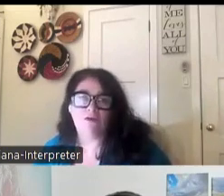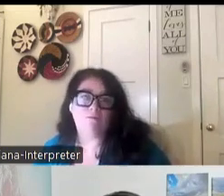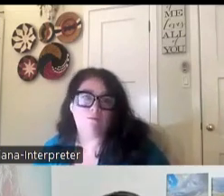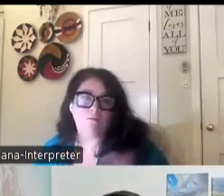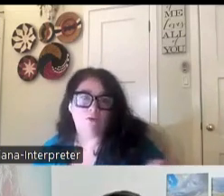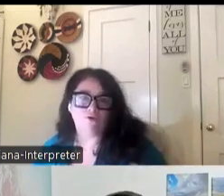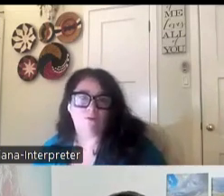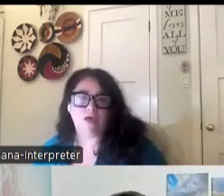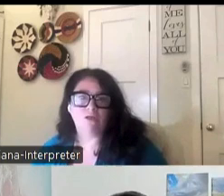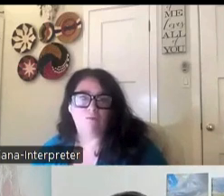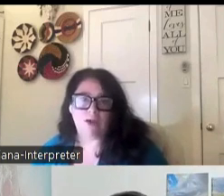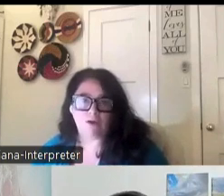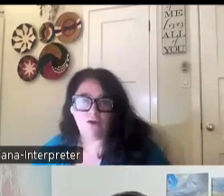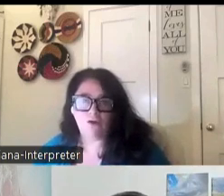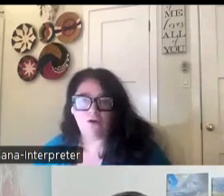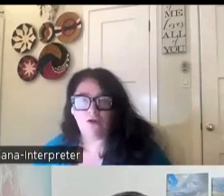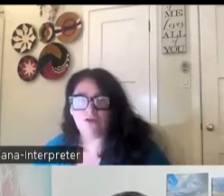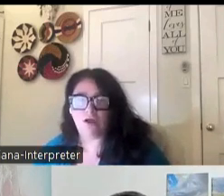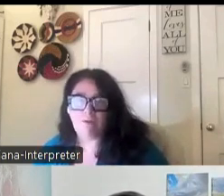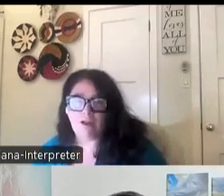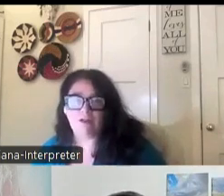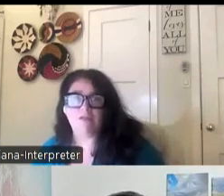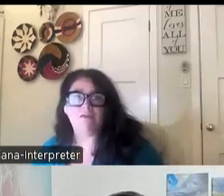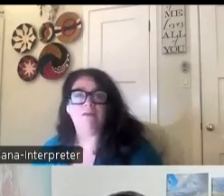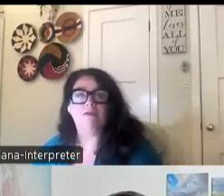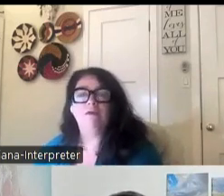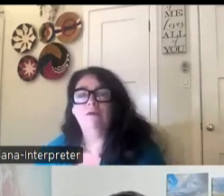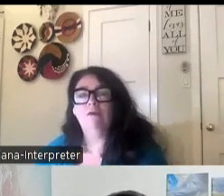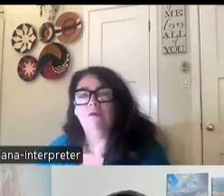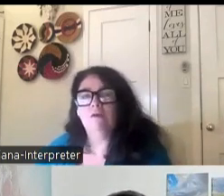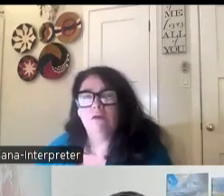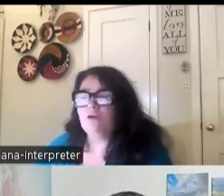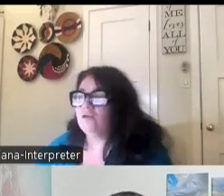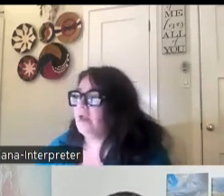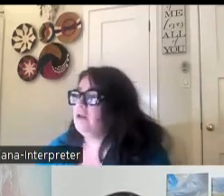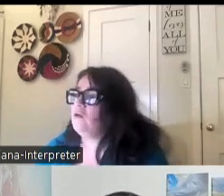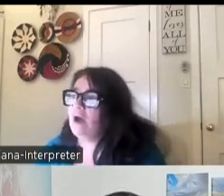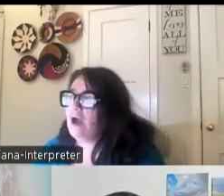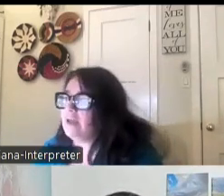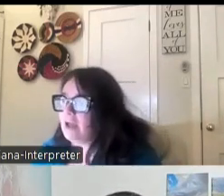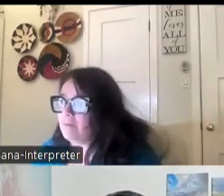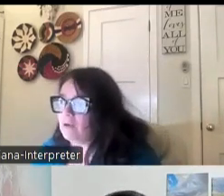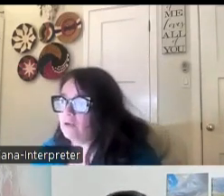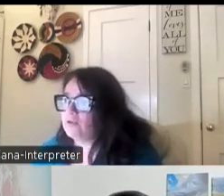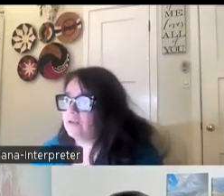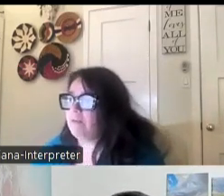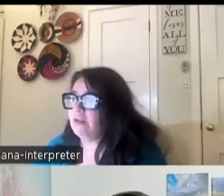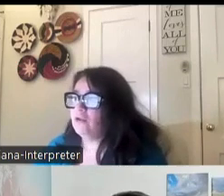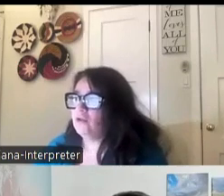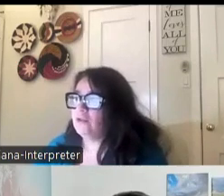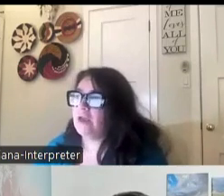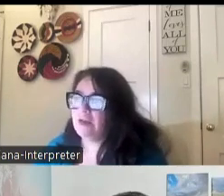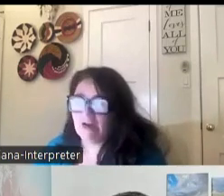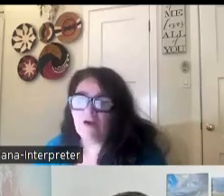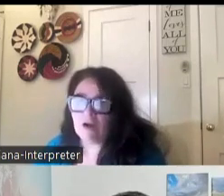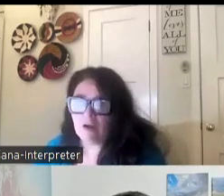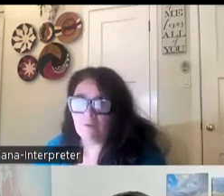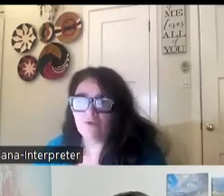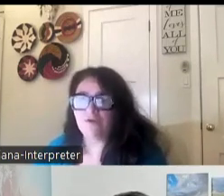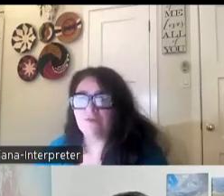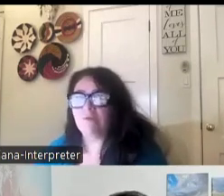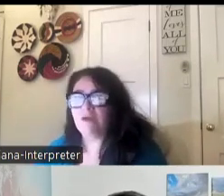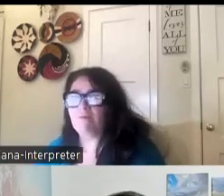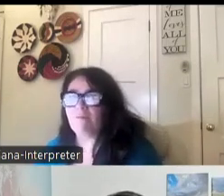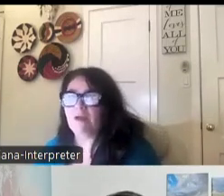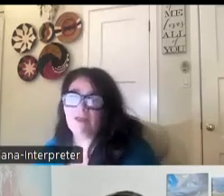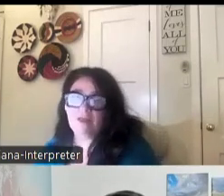and there's other regions where there's really very little change at all, sort of weak colors on either direction. But if you look at the map on the right, you see there's